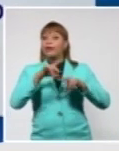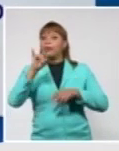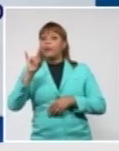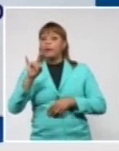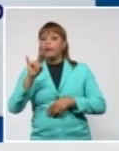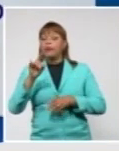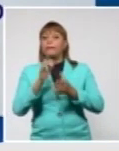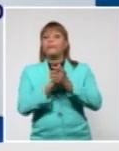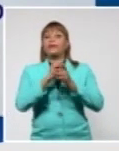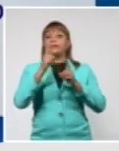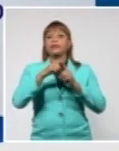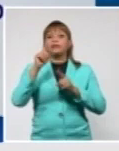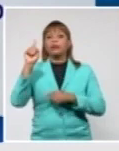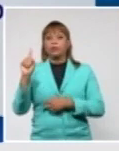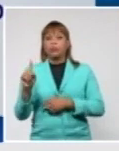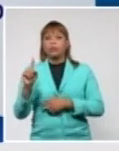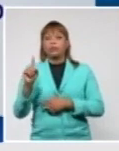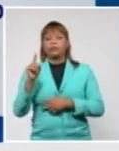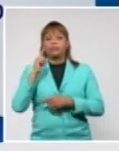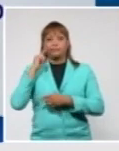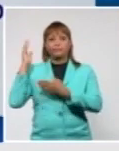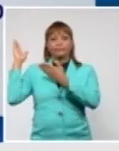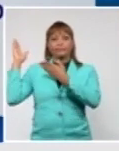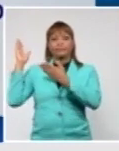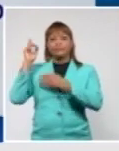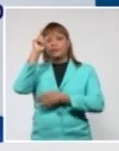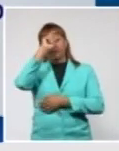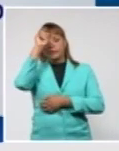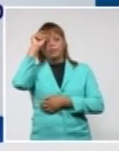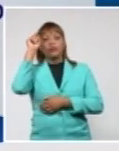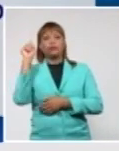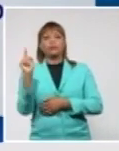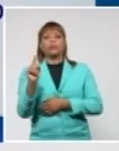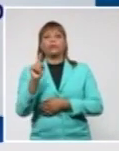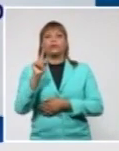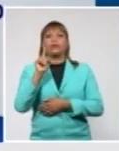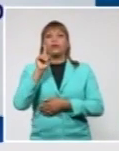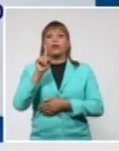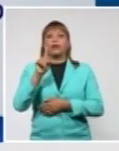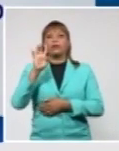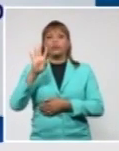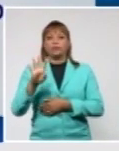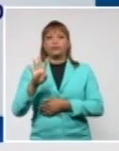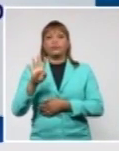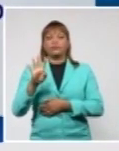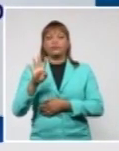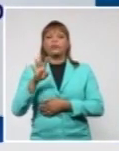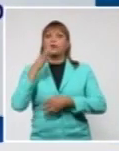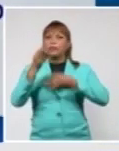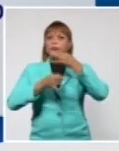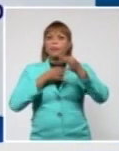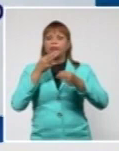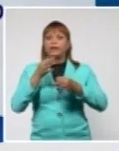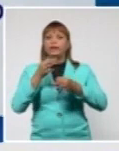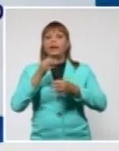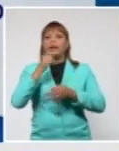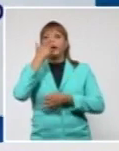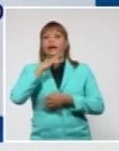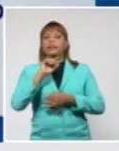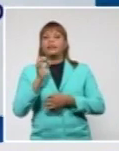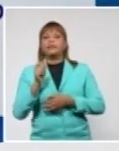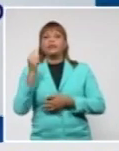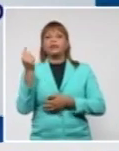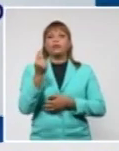one of which is imported. There is 1 imported case belonging to Matanzas, 14 autochthonous